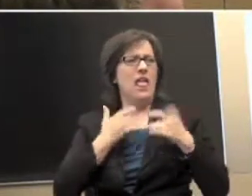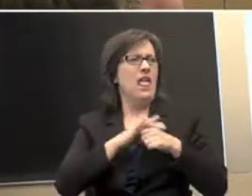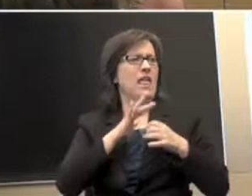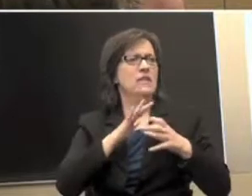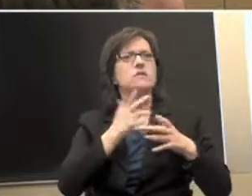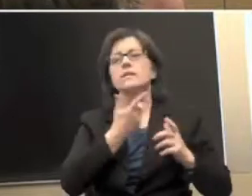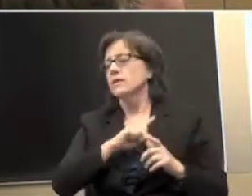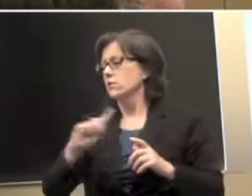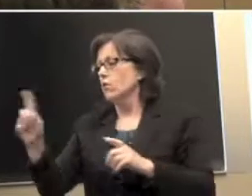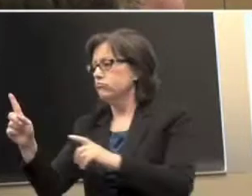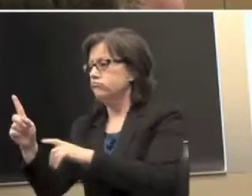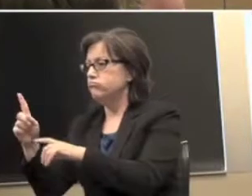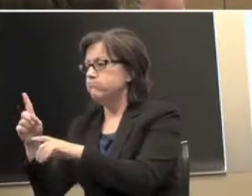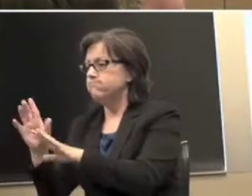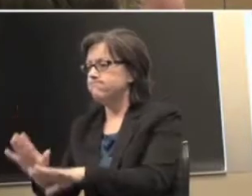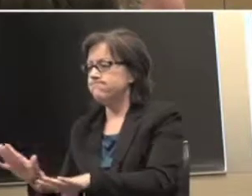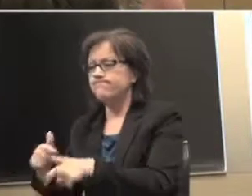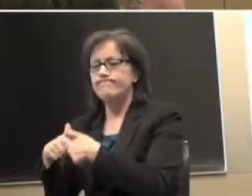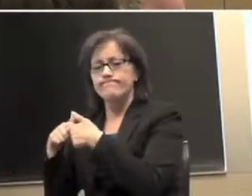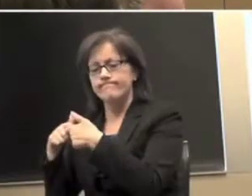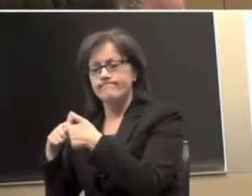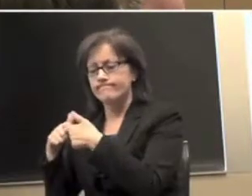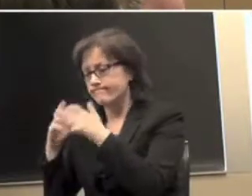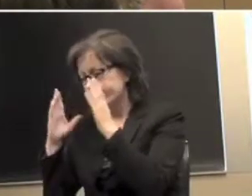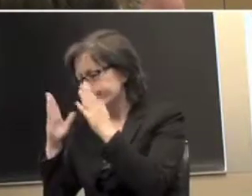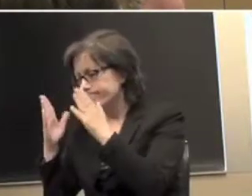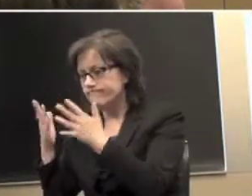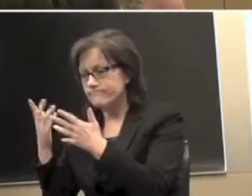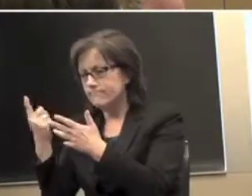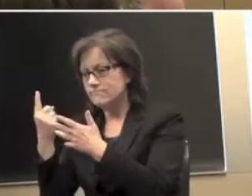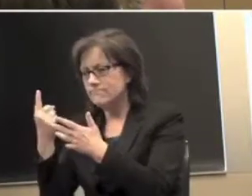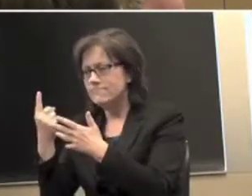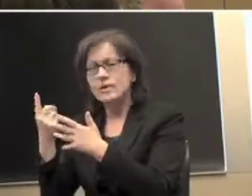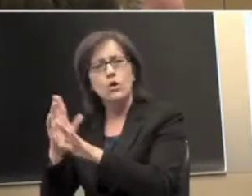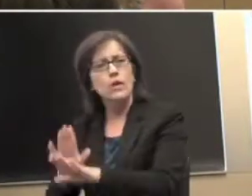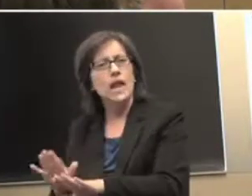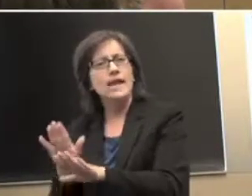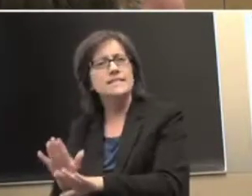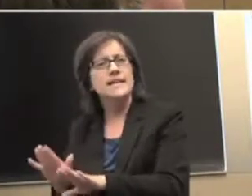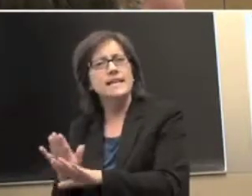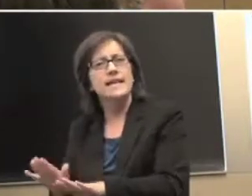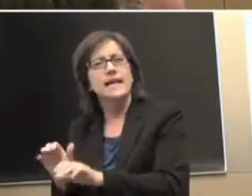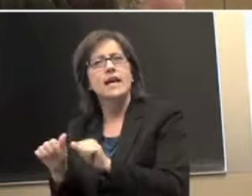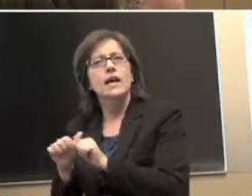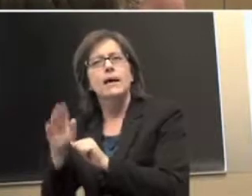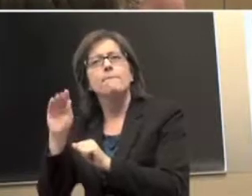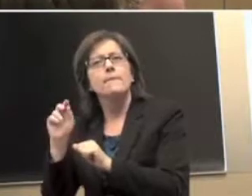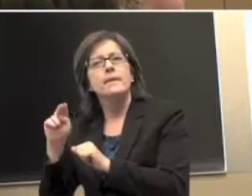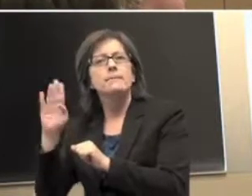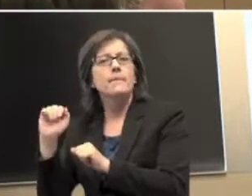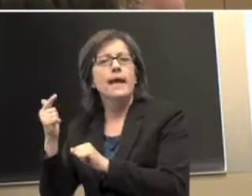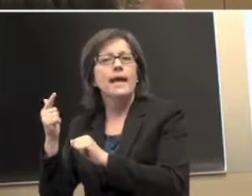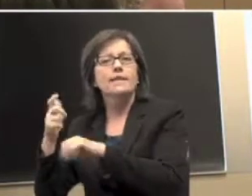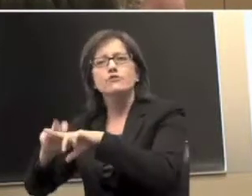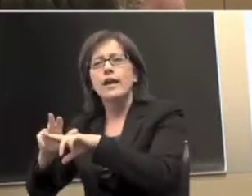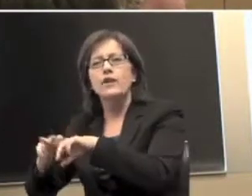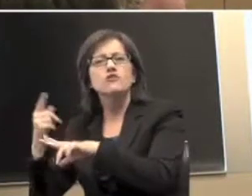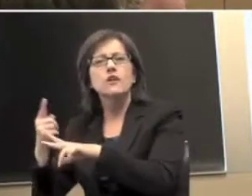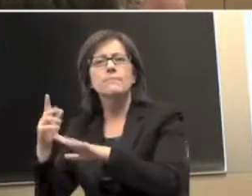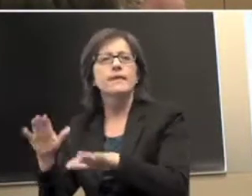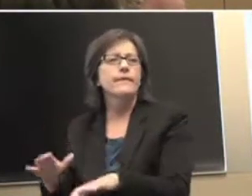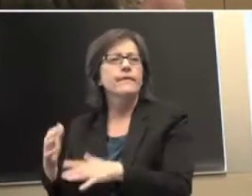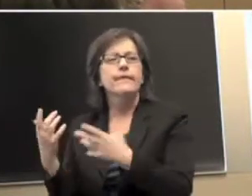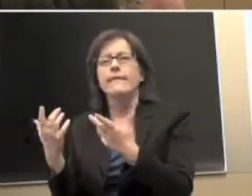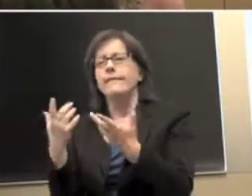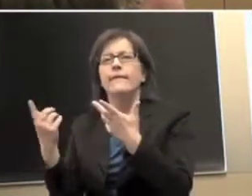he could go to this area, and maybe you had like, just like a relaxing area set up, beanbag chair, some kind of,